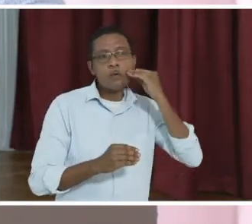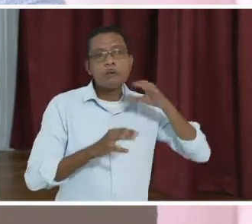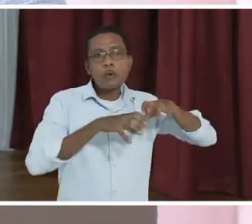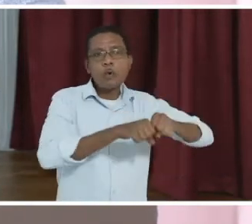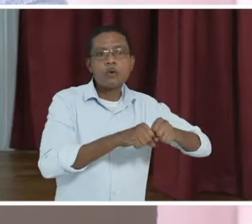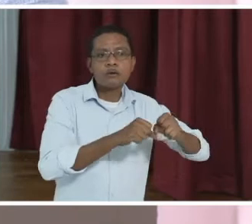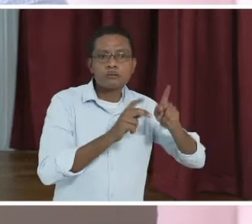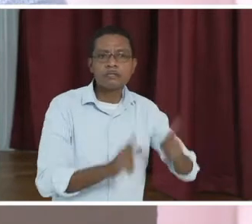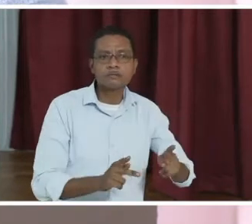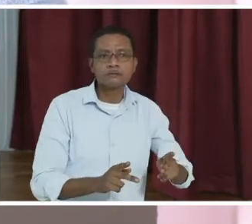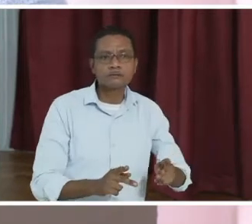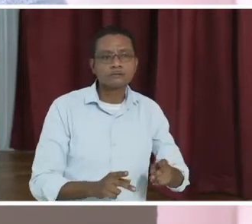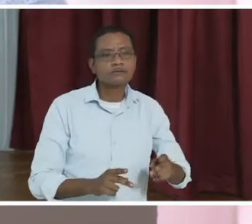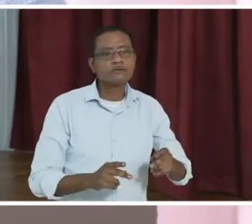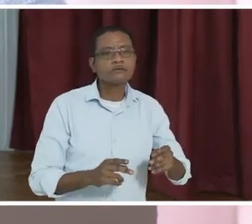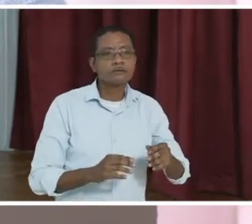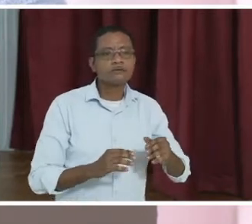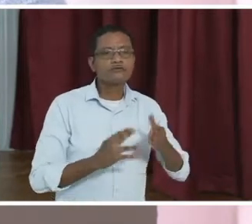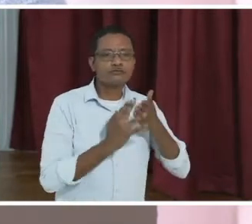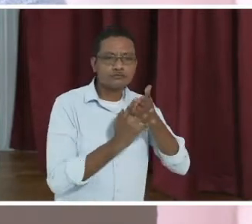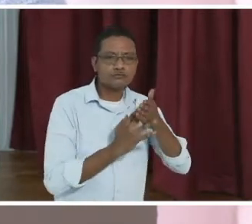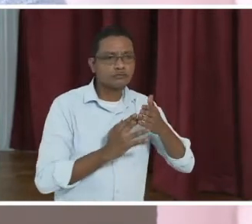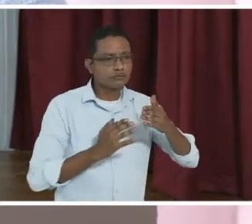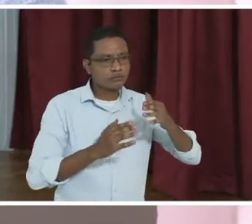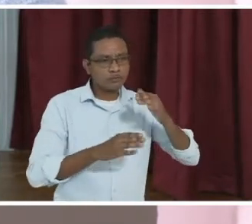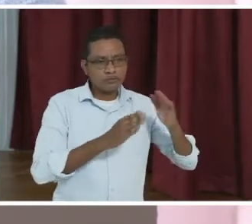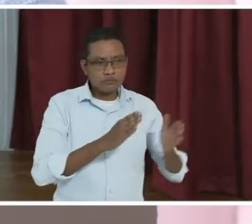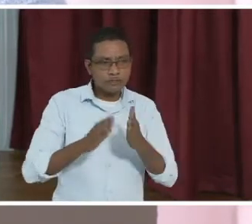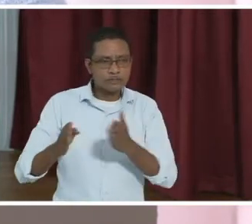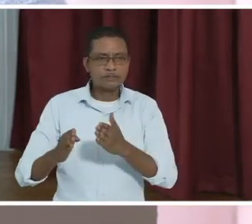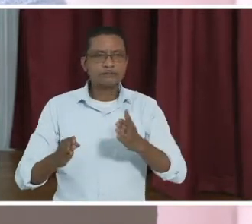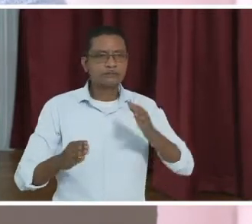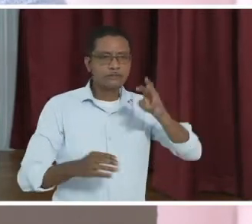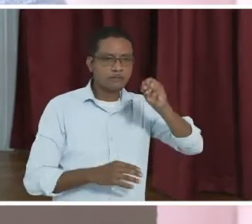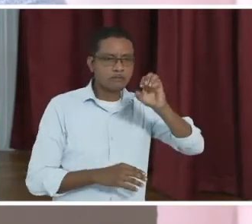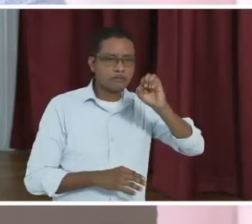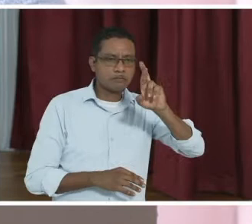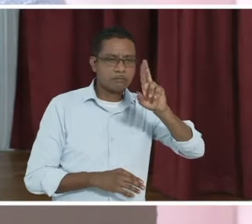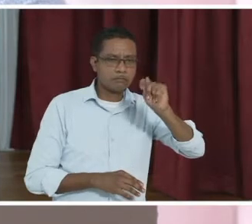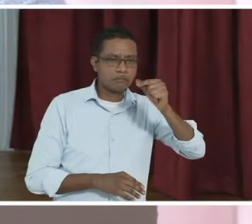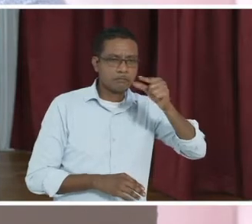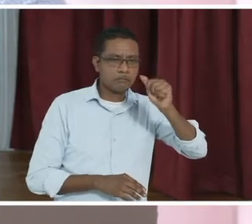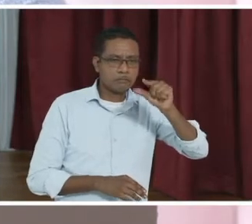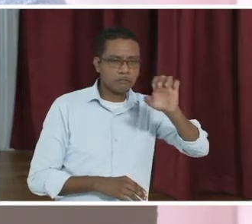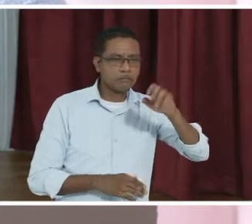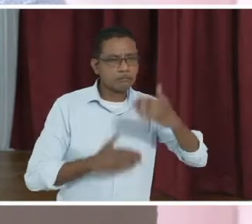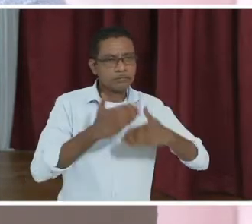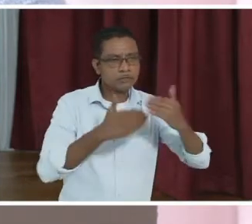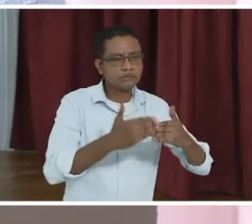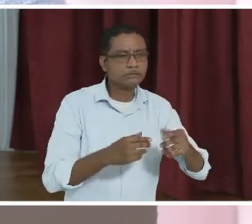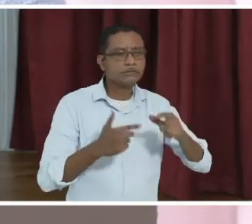in a nutshell, once you are interviewed and your interview is successful, you go through step 2, which is the